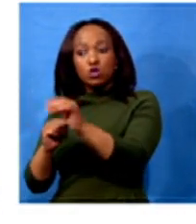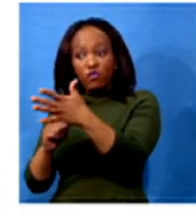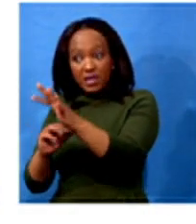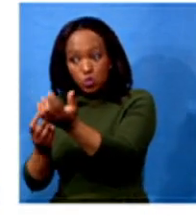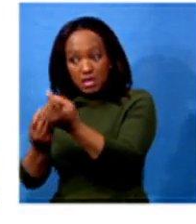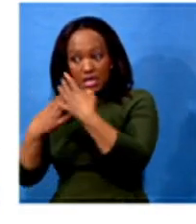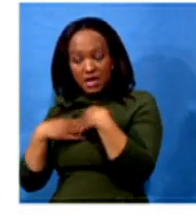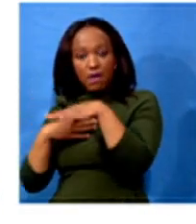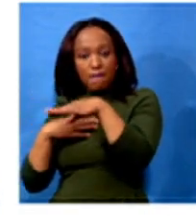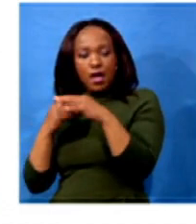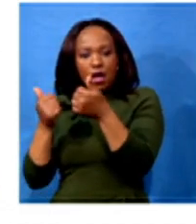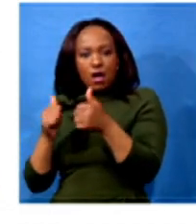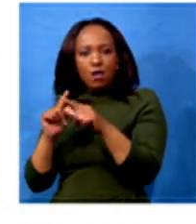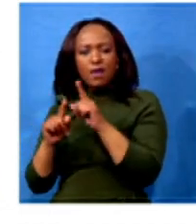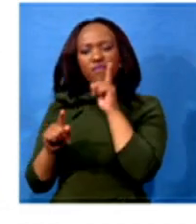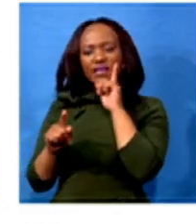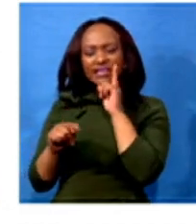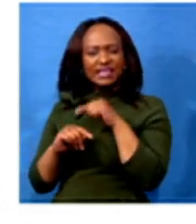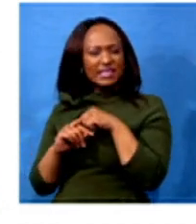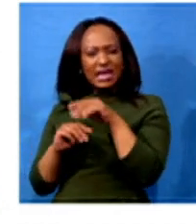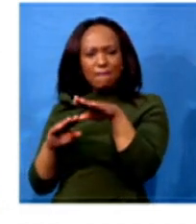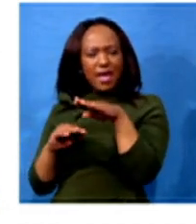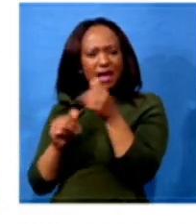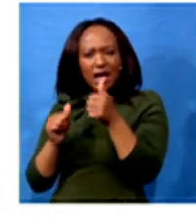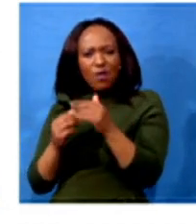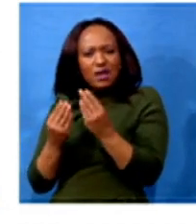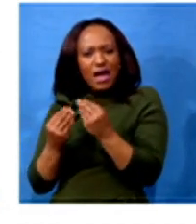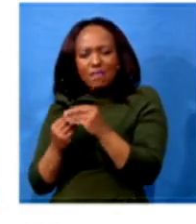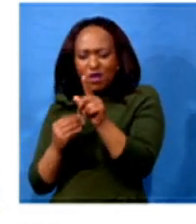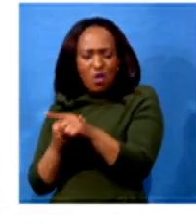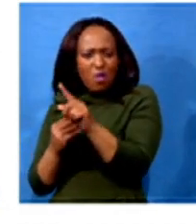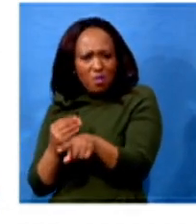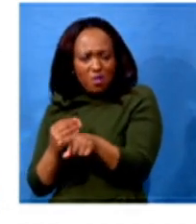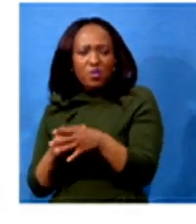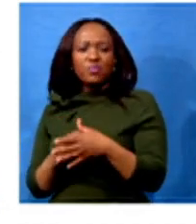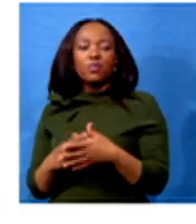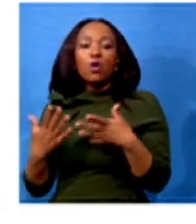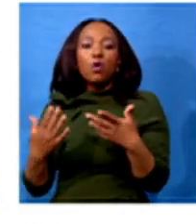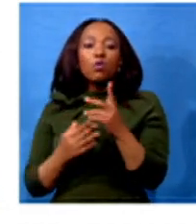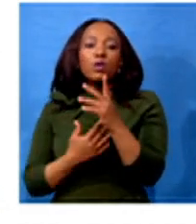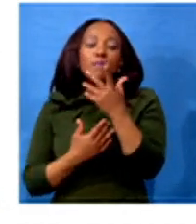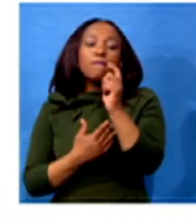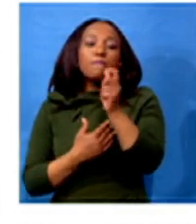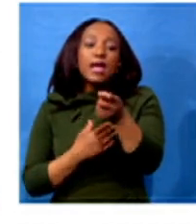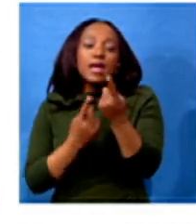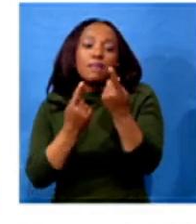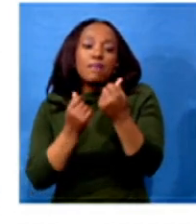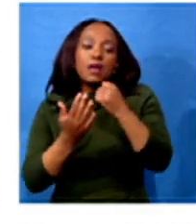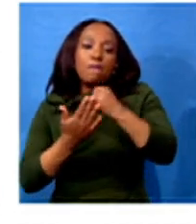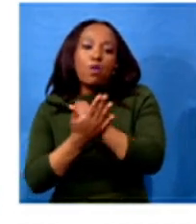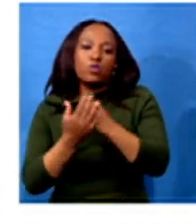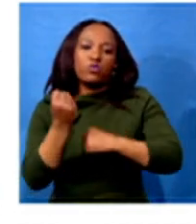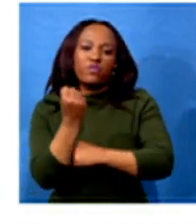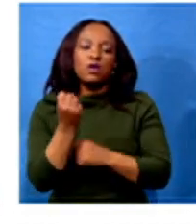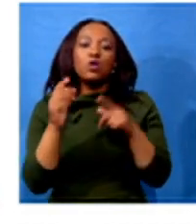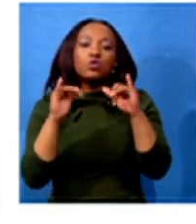because once we validated, the account number is wrong. Or we've paid your money into the post office, it's awaiting you